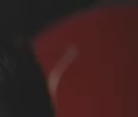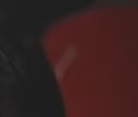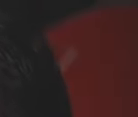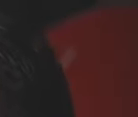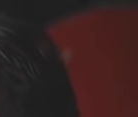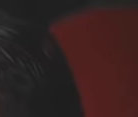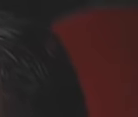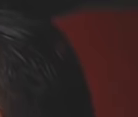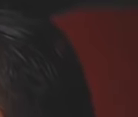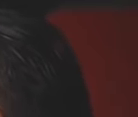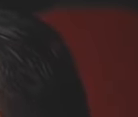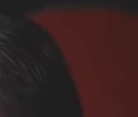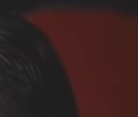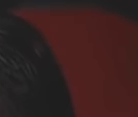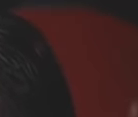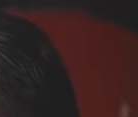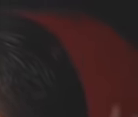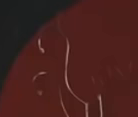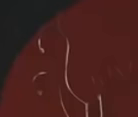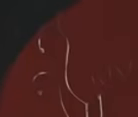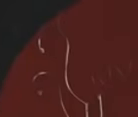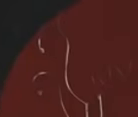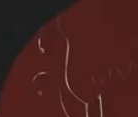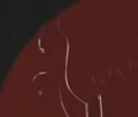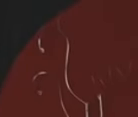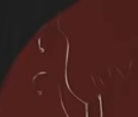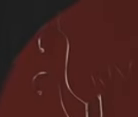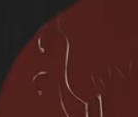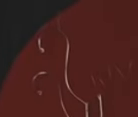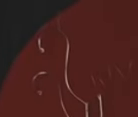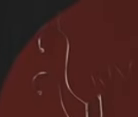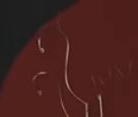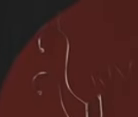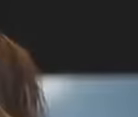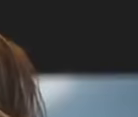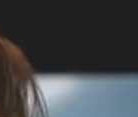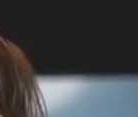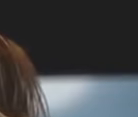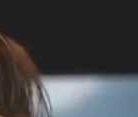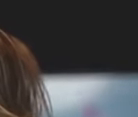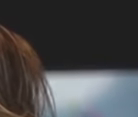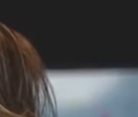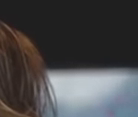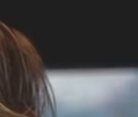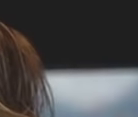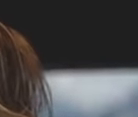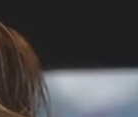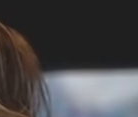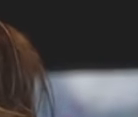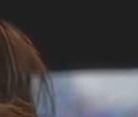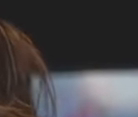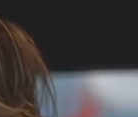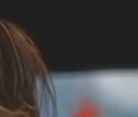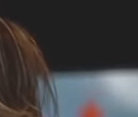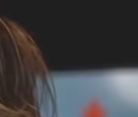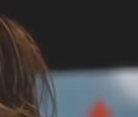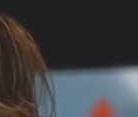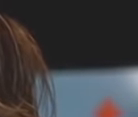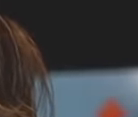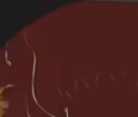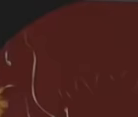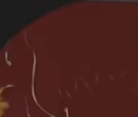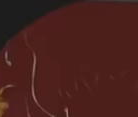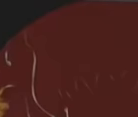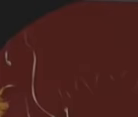Well, I've been judging for Red Cross for a number of years. And I think a competition like this is important. And I'm very happy that the Red Cross is celebrating this